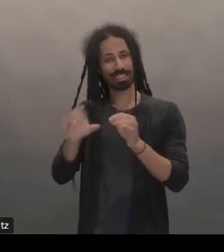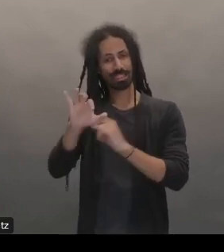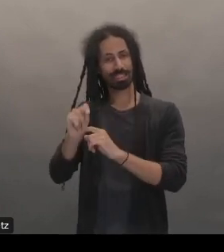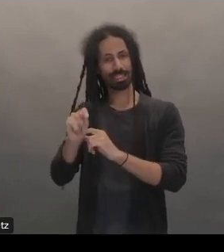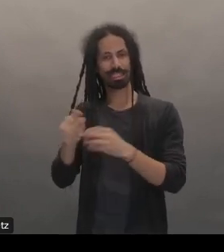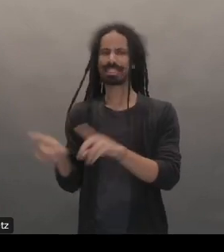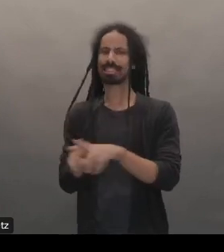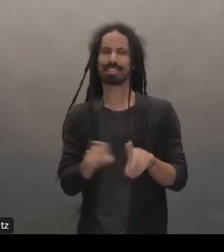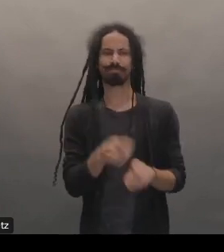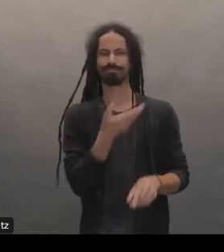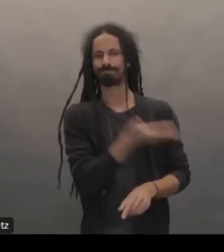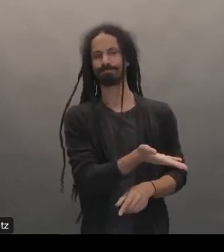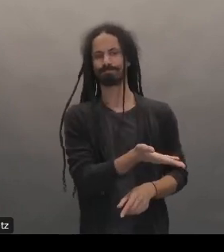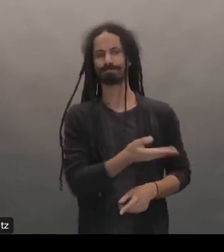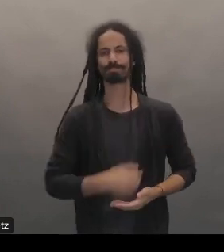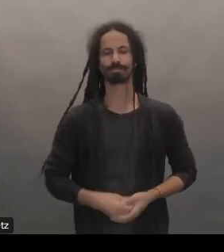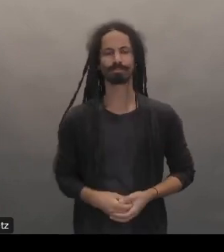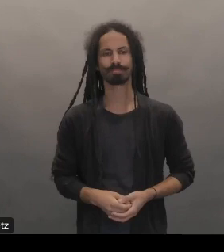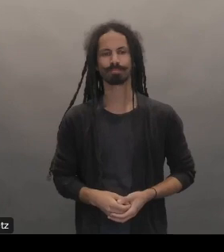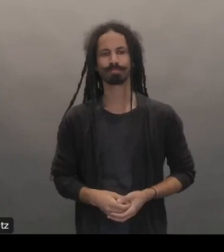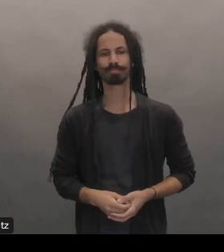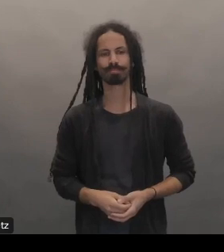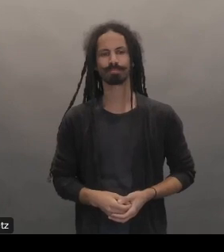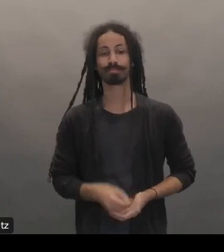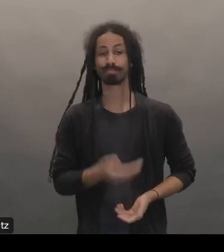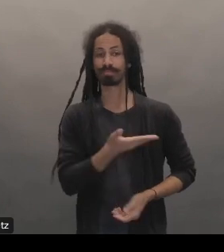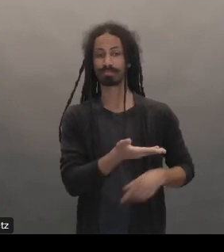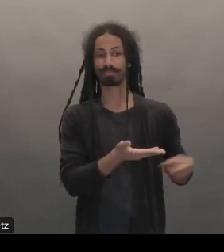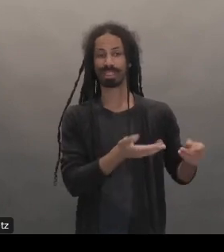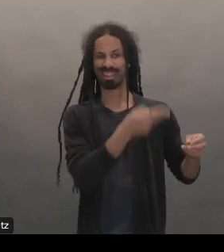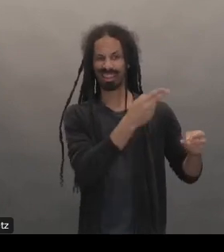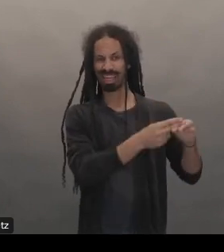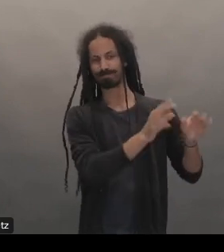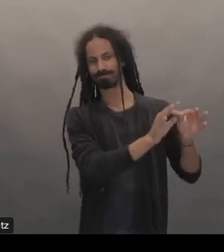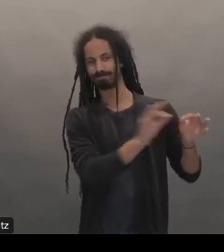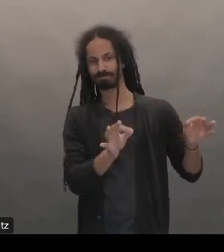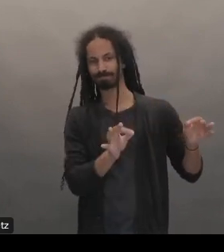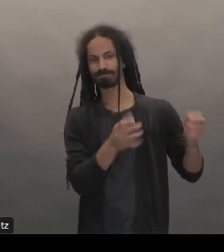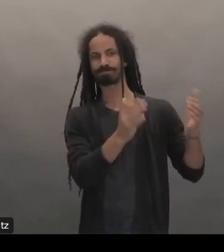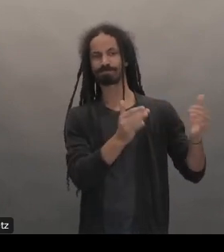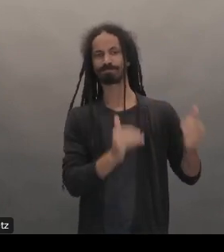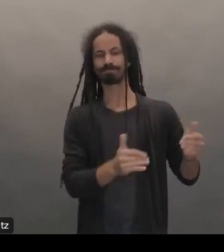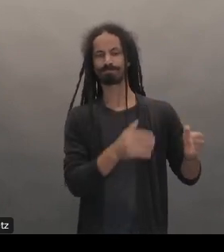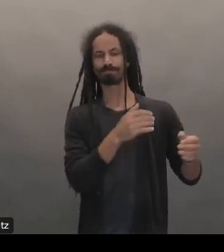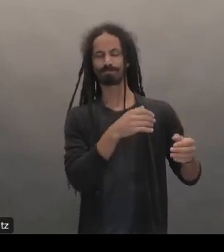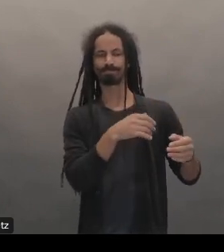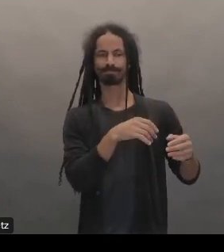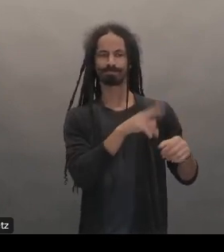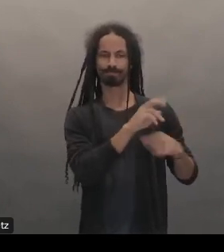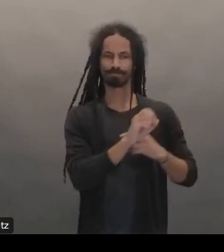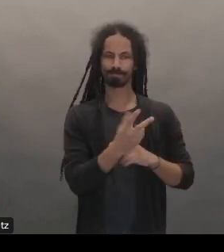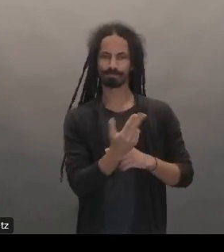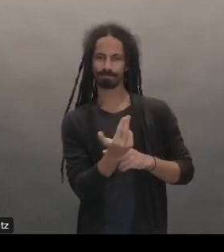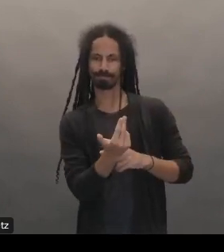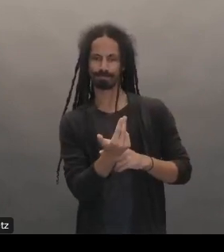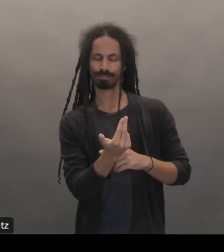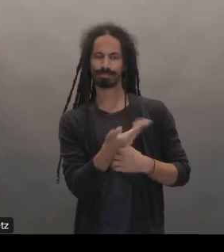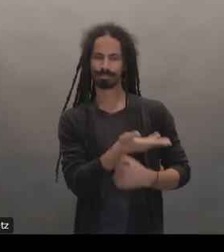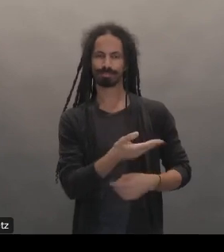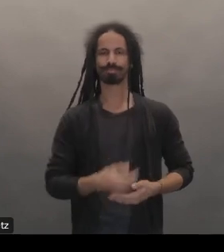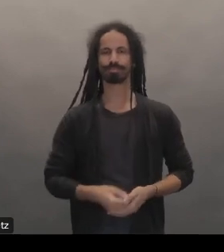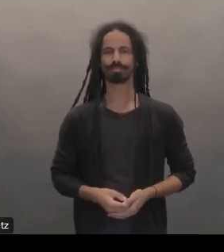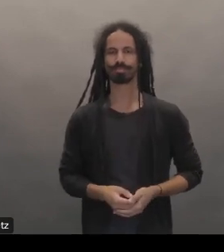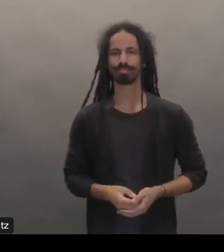and year. So in this case, Denali National Park and Preserve and 2013.